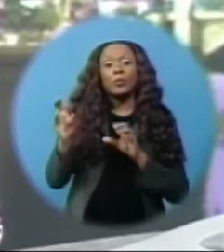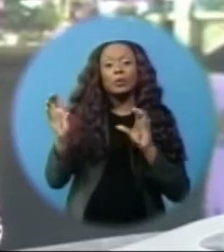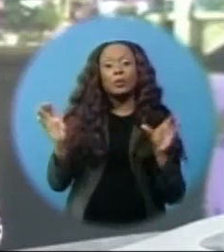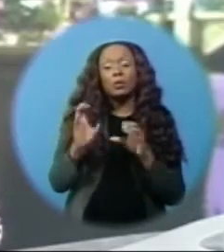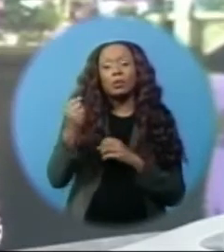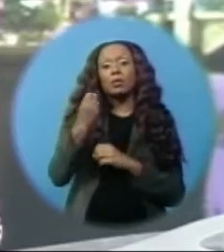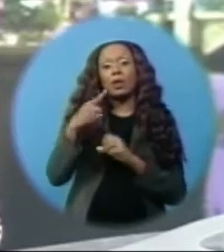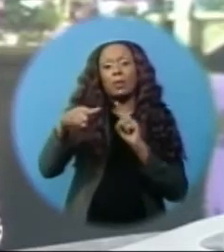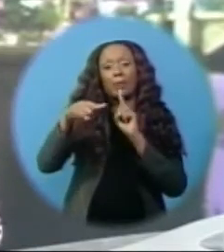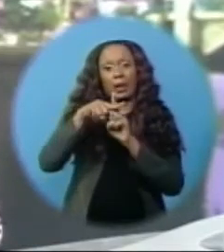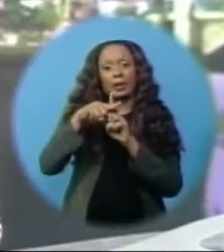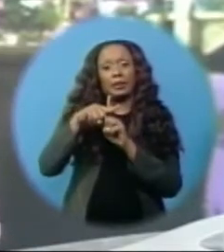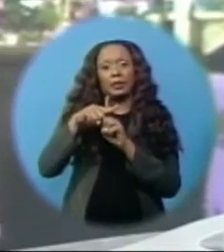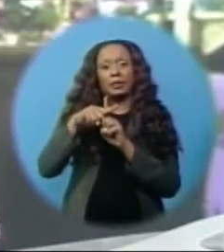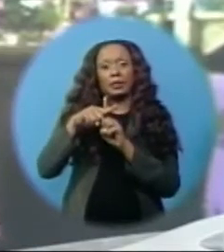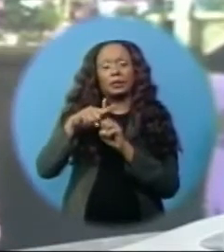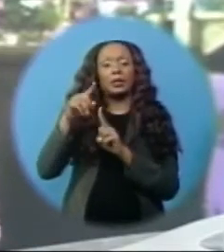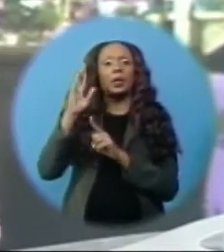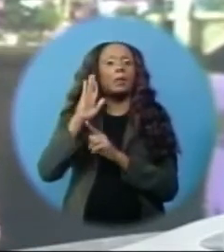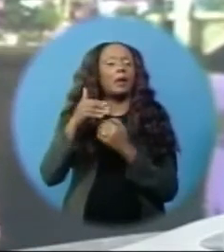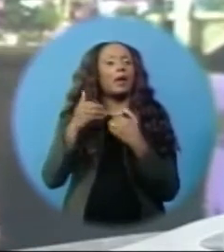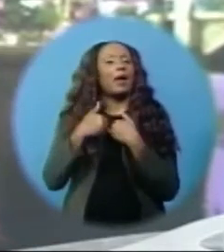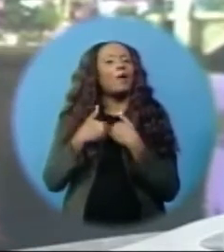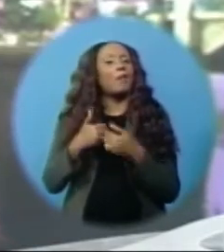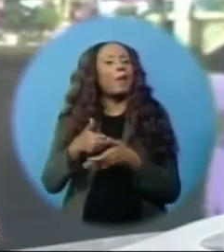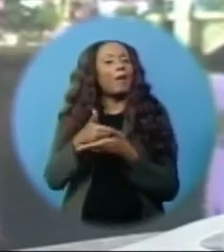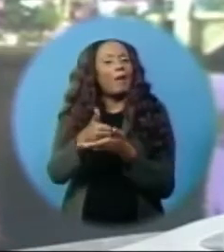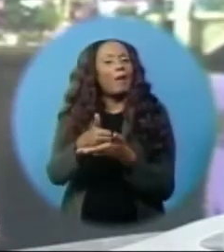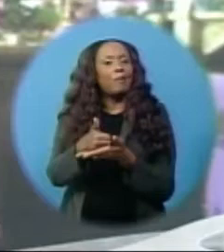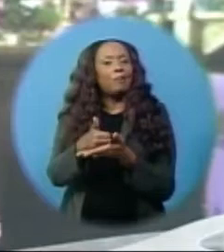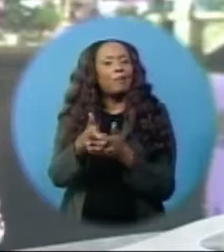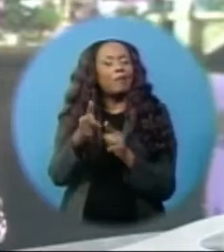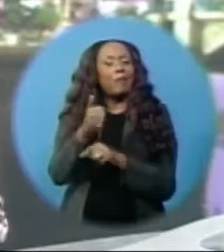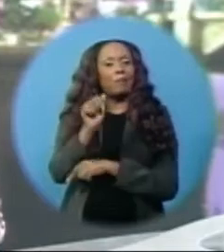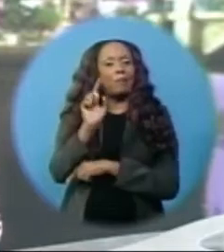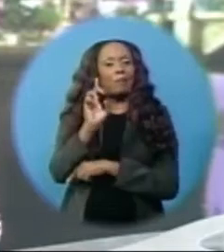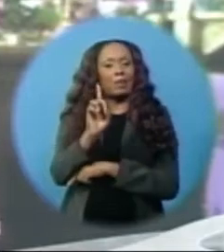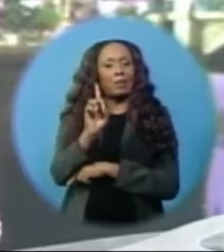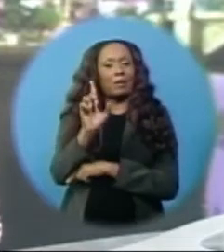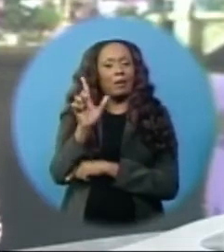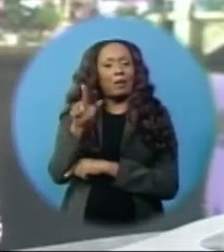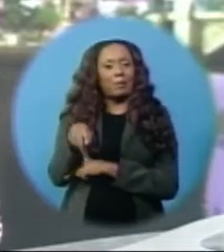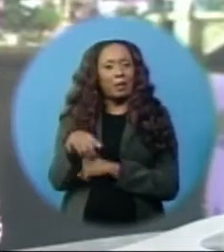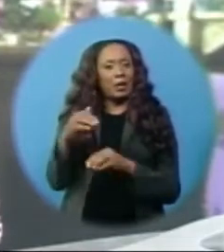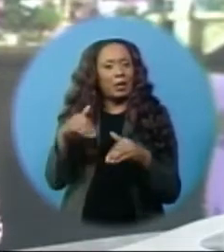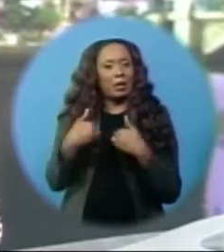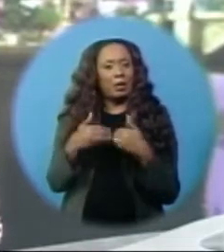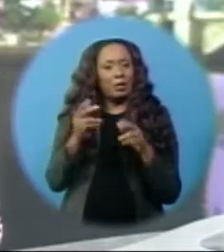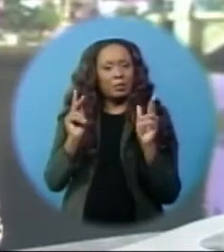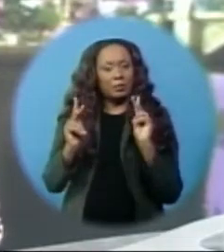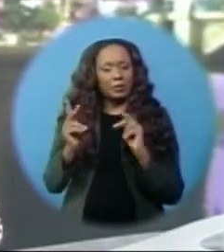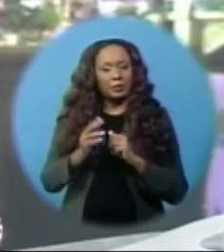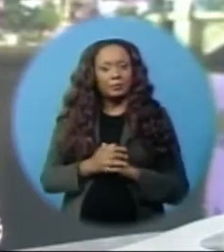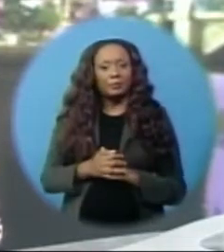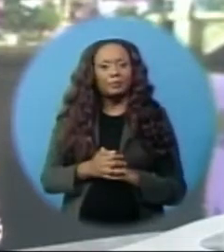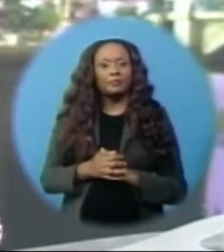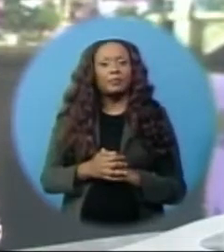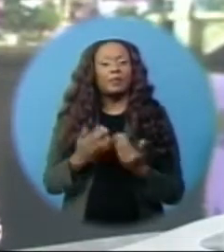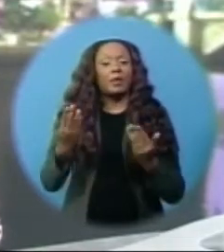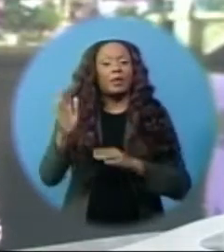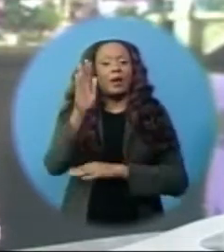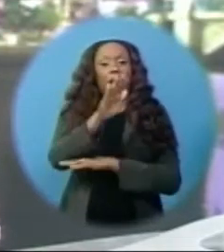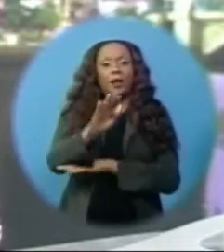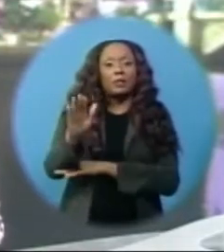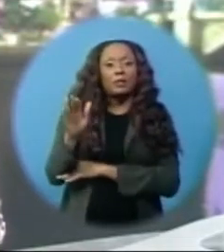will have a head start thanks to the youth arm of the Democratic Labour Party. During a press briefing at the party's George Street headquarters